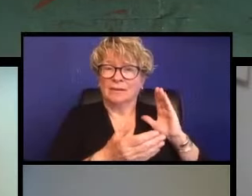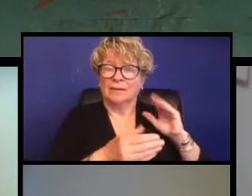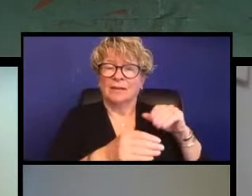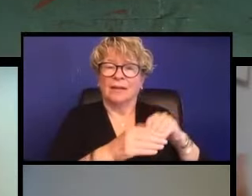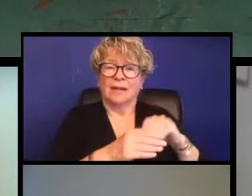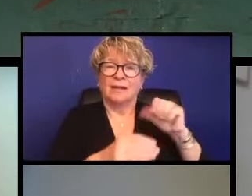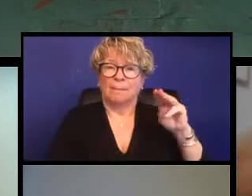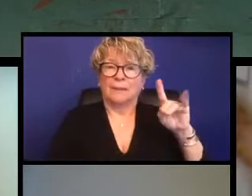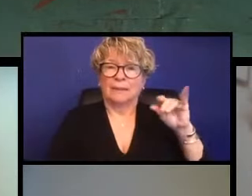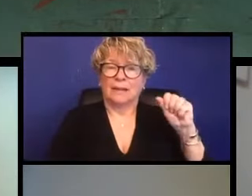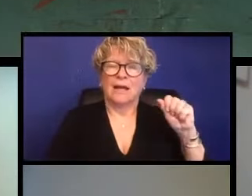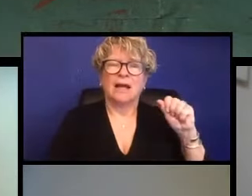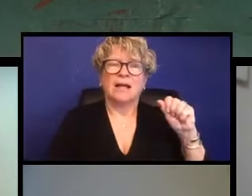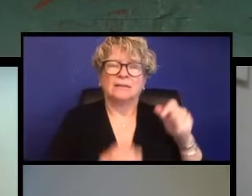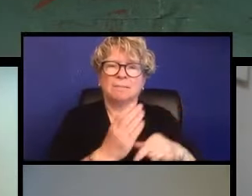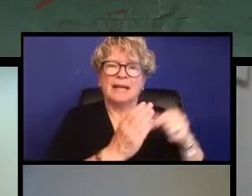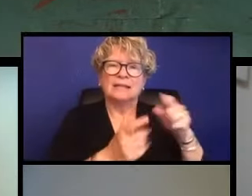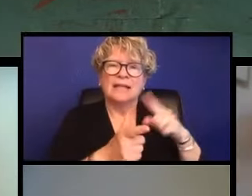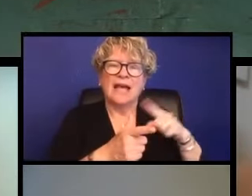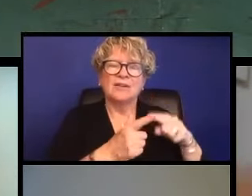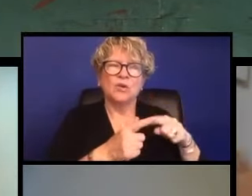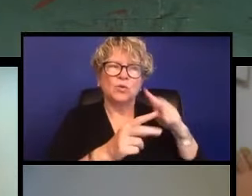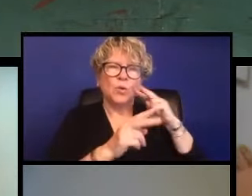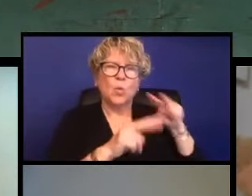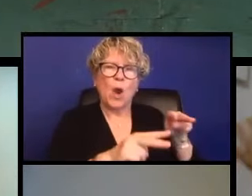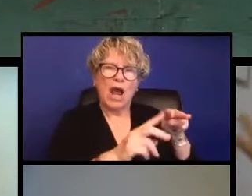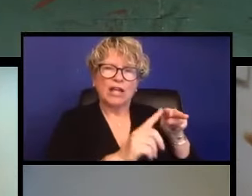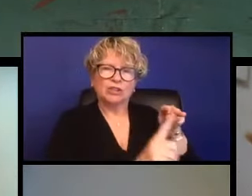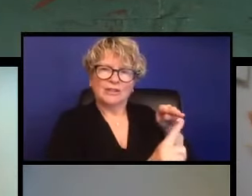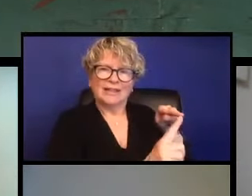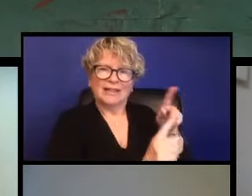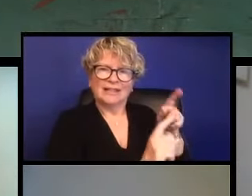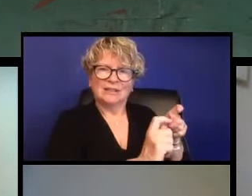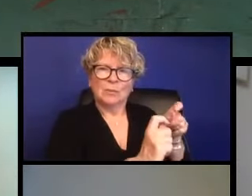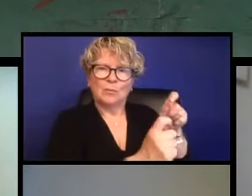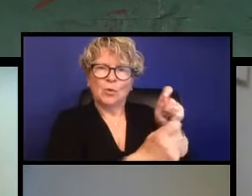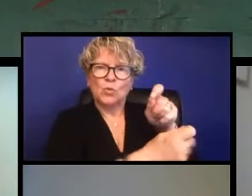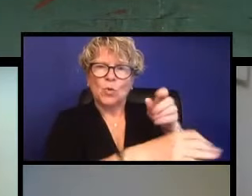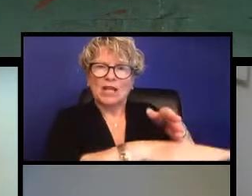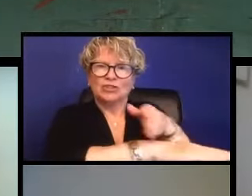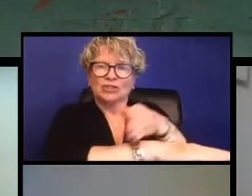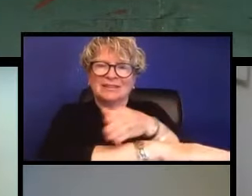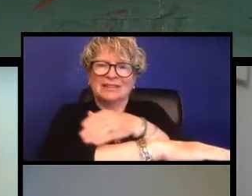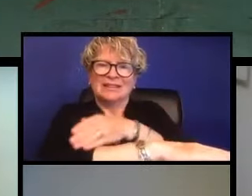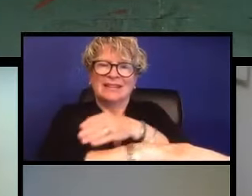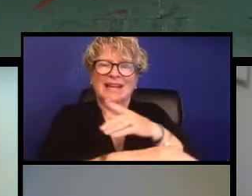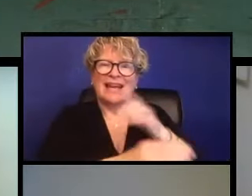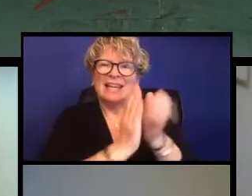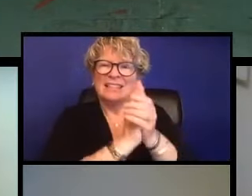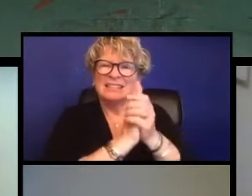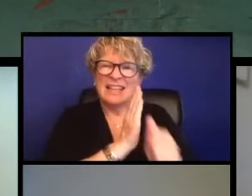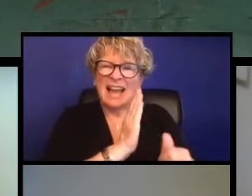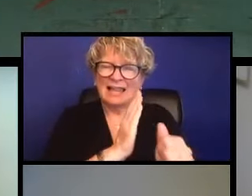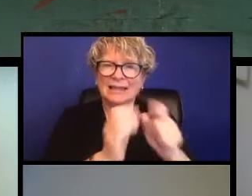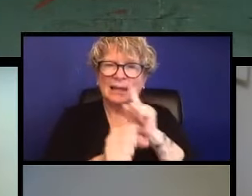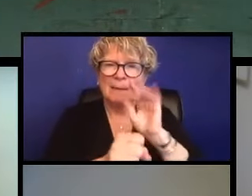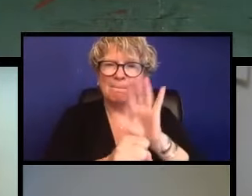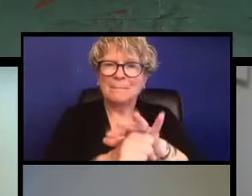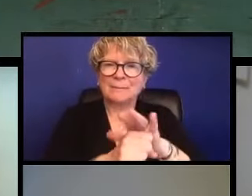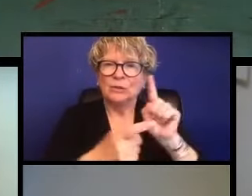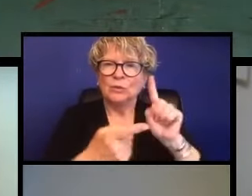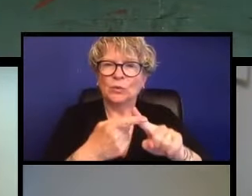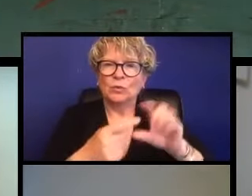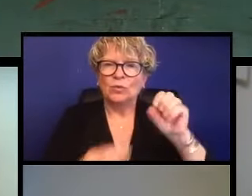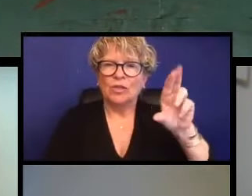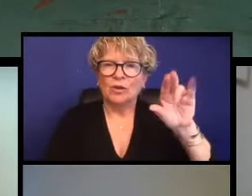the progression of his talent and commitment to the craft has been amazing. I know